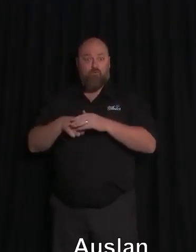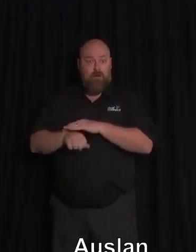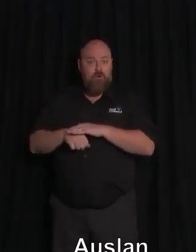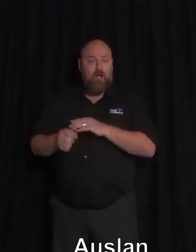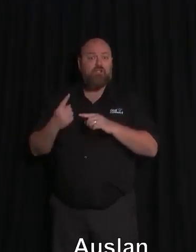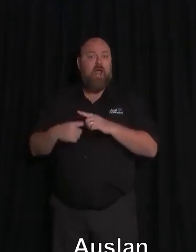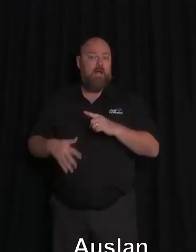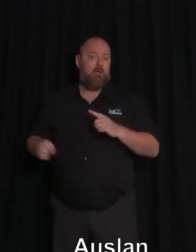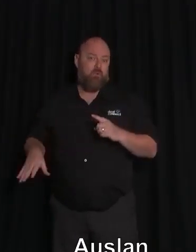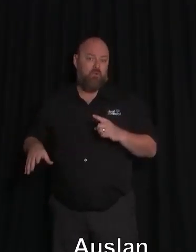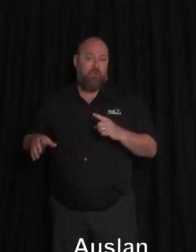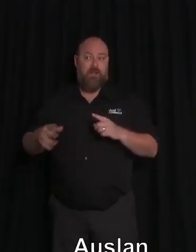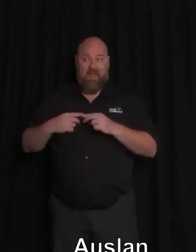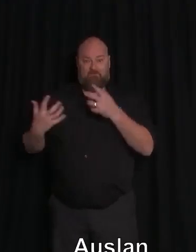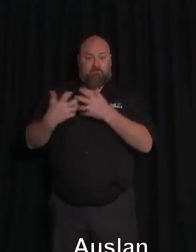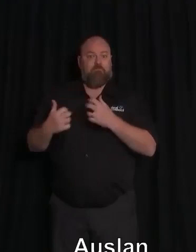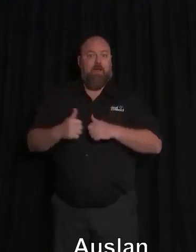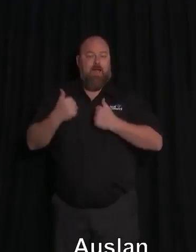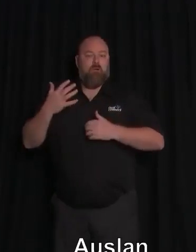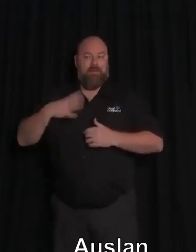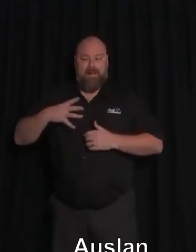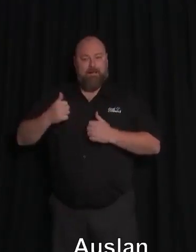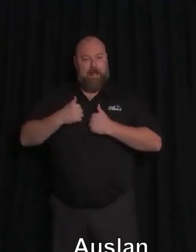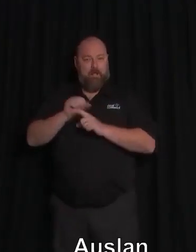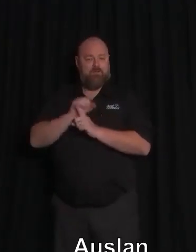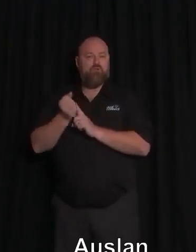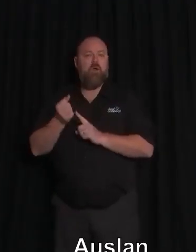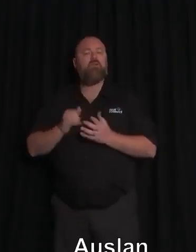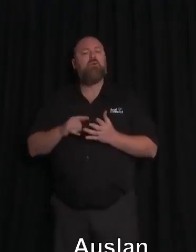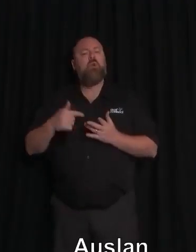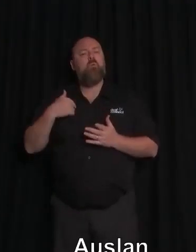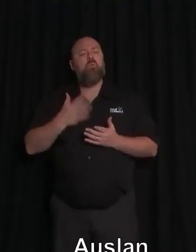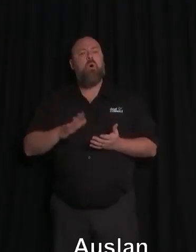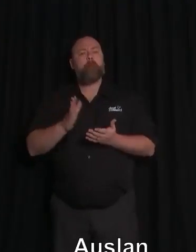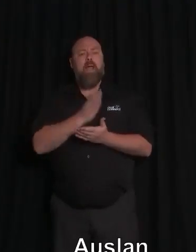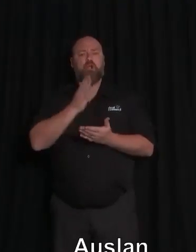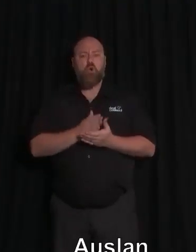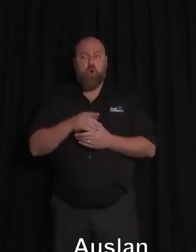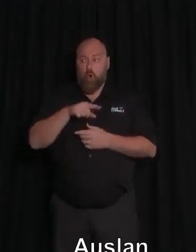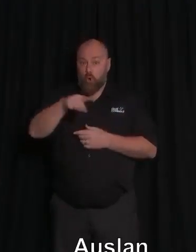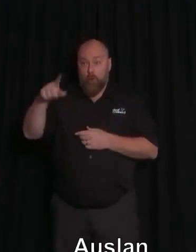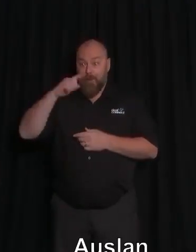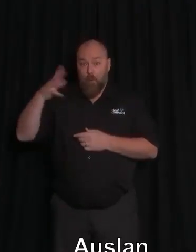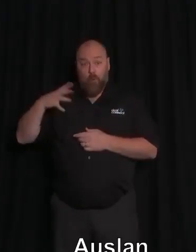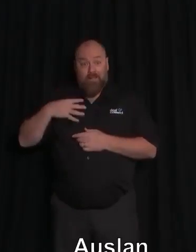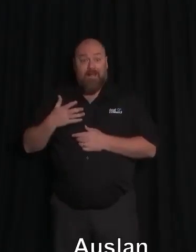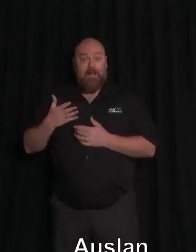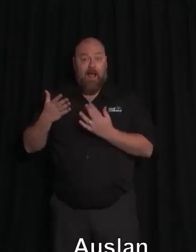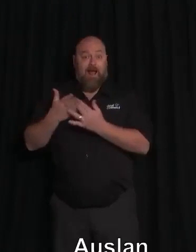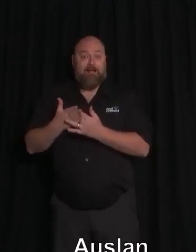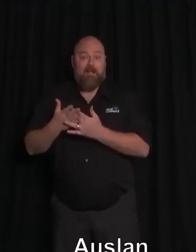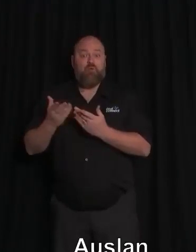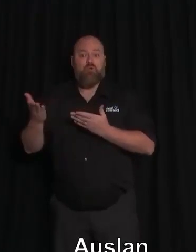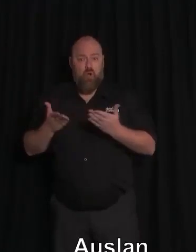needs and circumstances. And we want to ensure that people who need access to those services have access